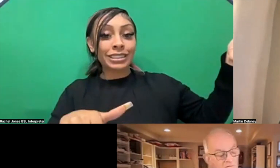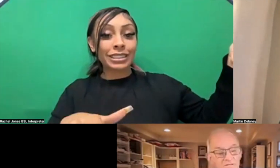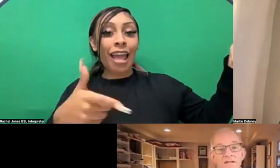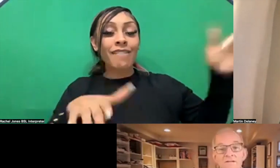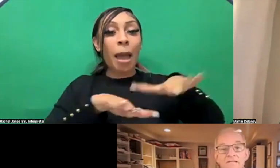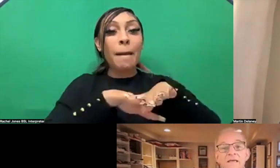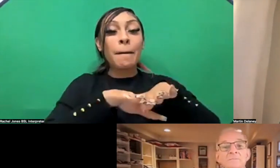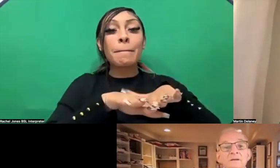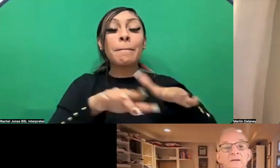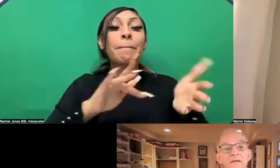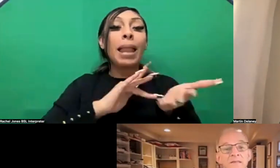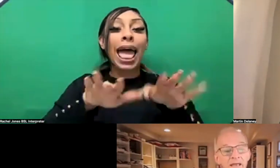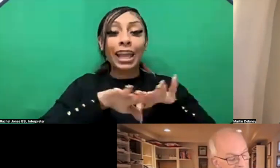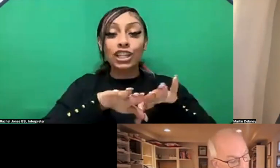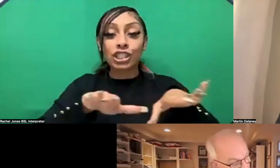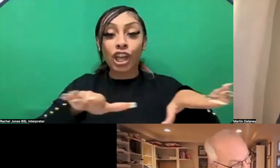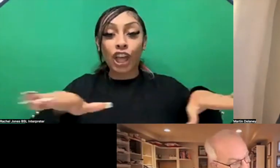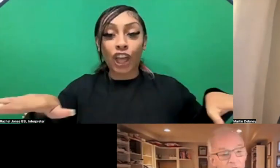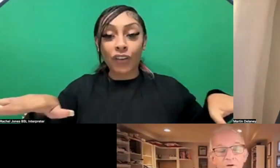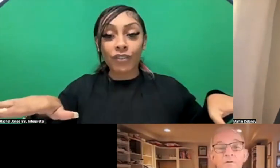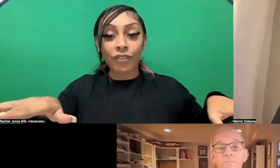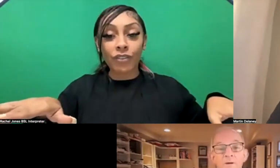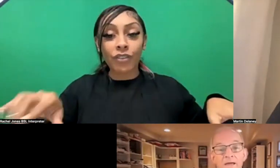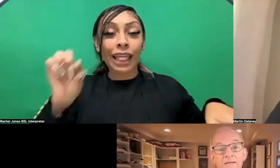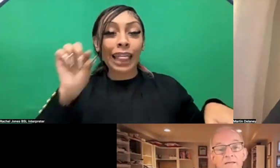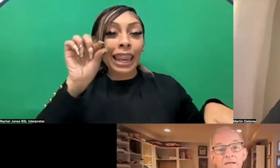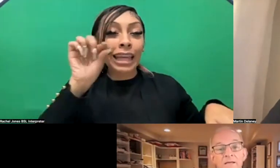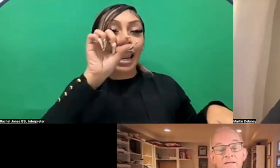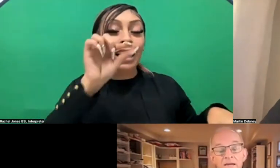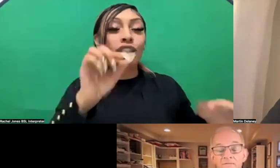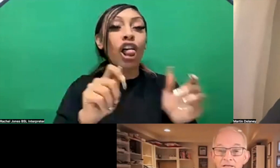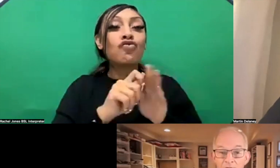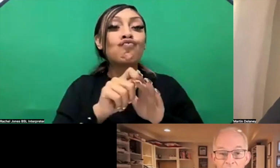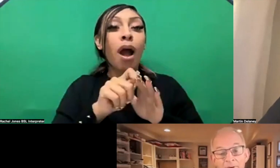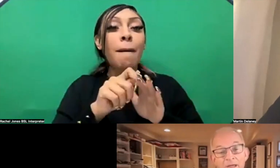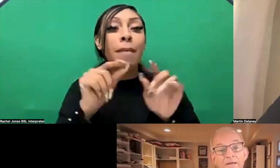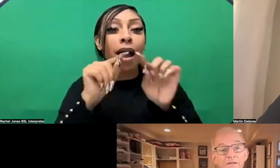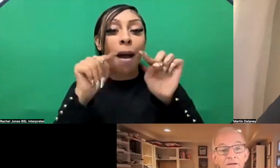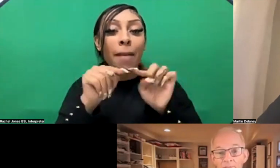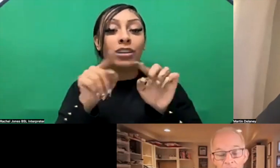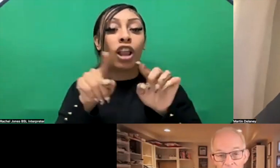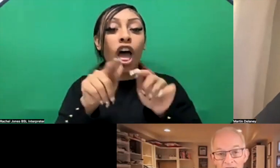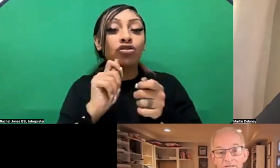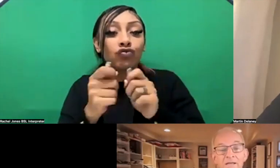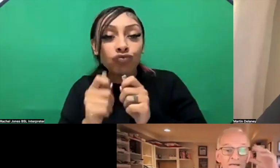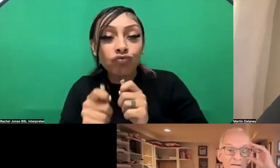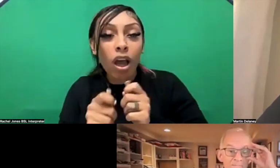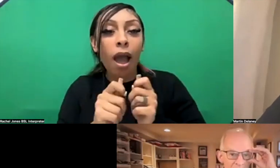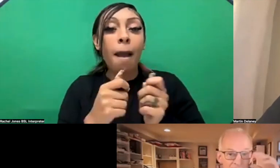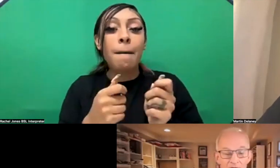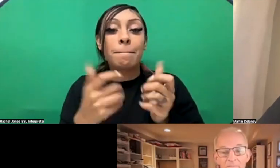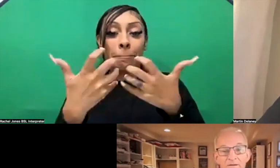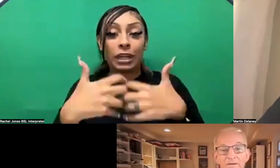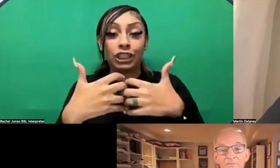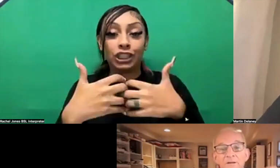this rectangular slab that has a bunch of little rubber pads, kind of like drum pads on a drum machine, that